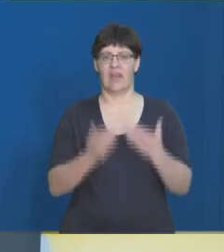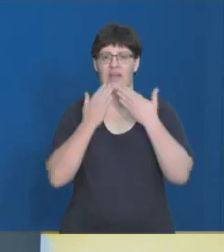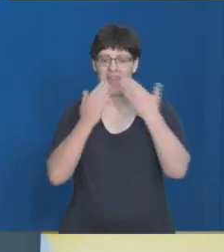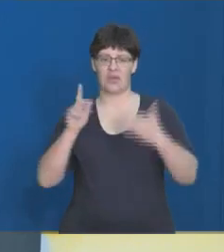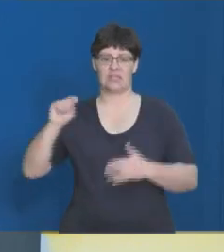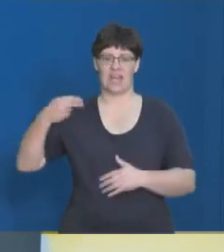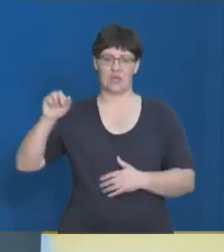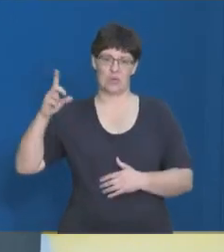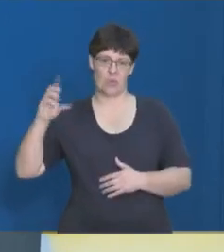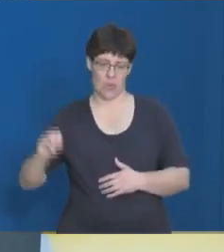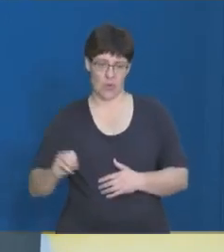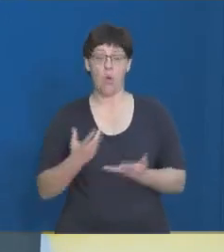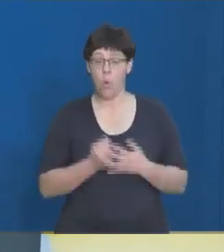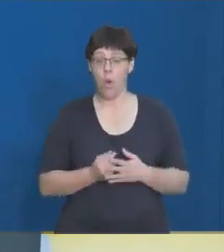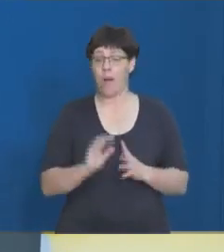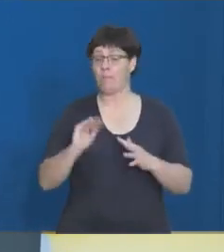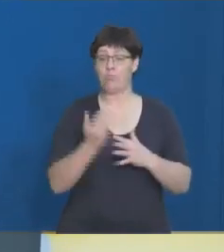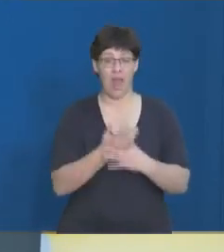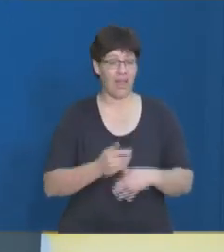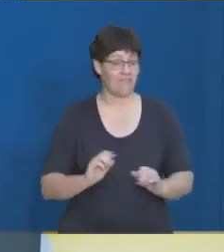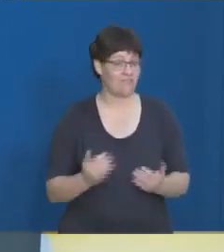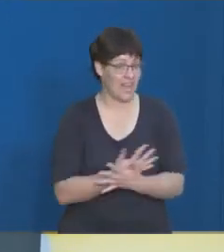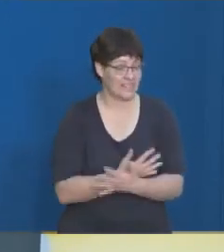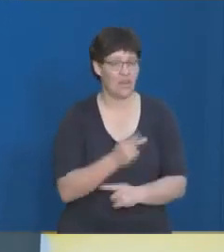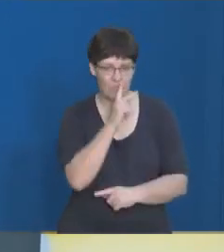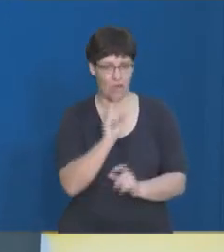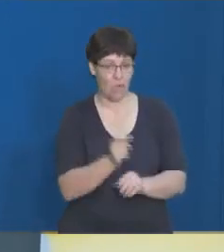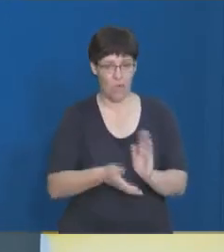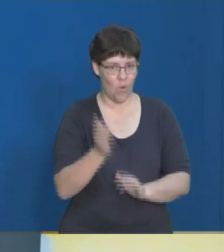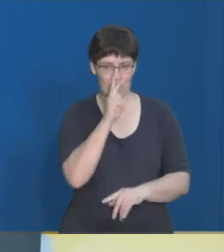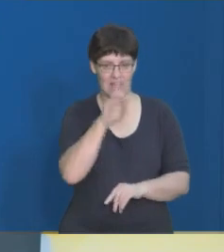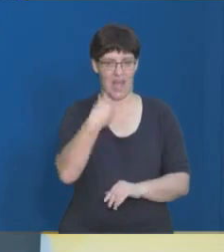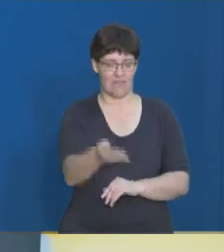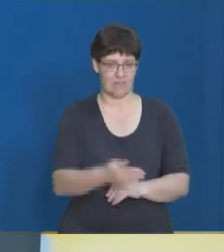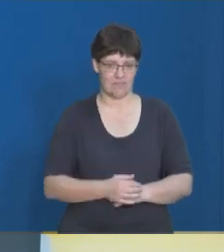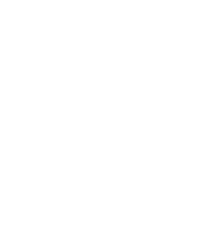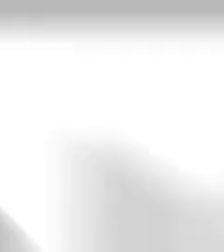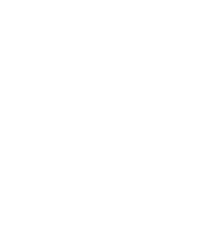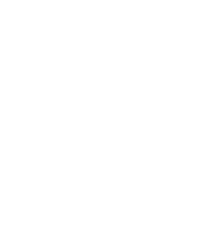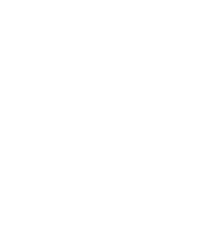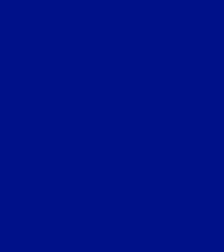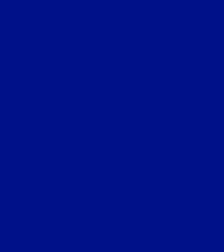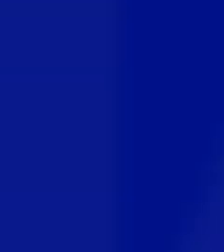you, Tando. Guys, we are going to take a quick break, but don't go anywhere. We'll see you straight after this.